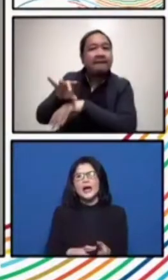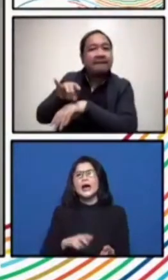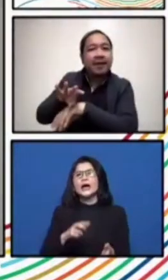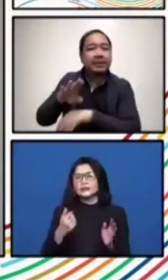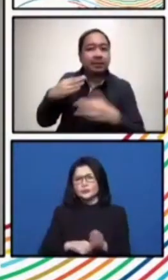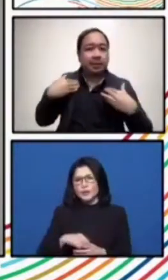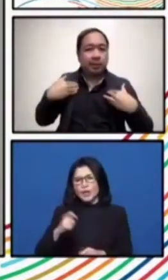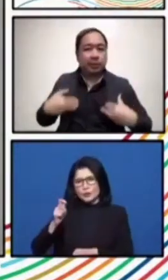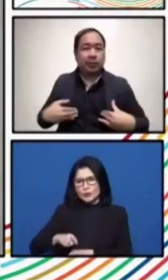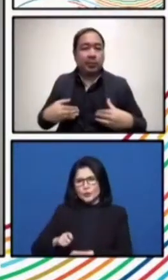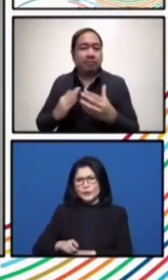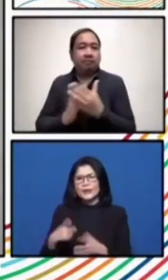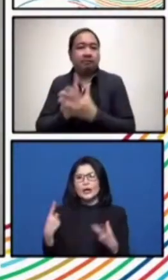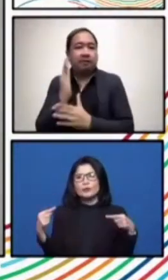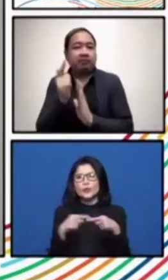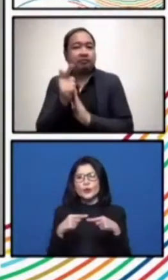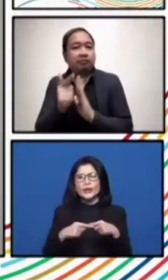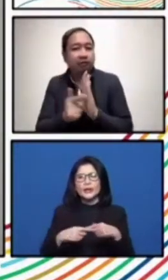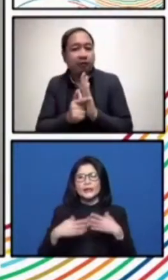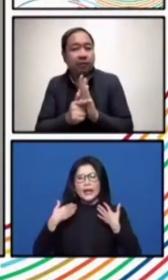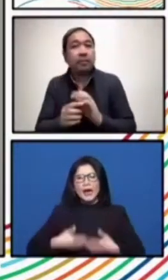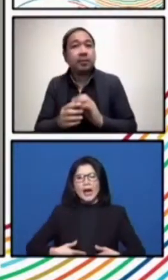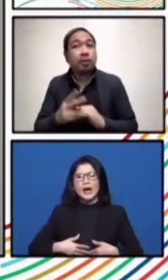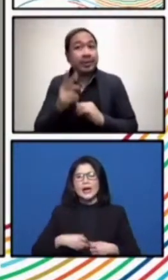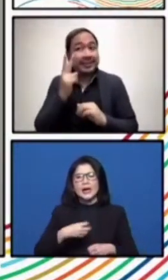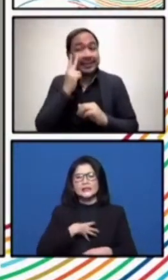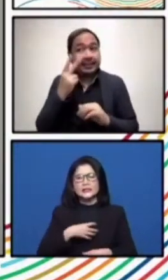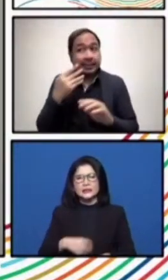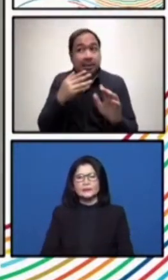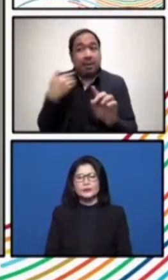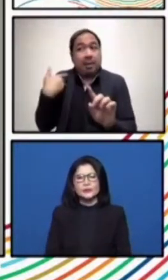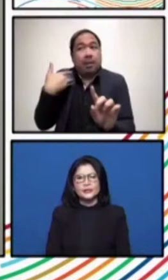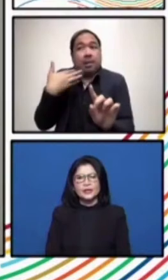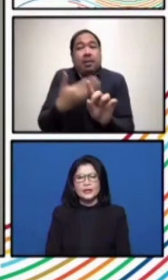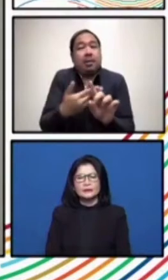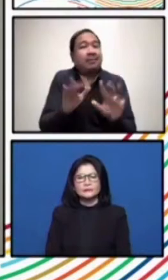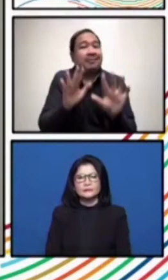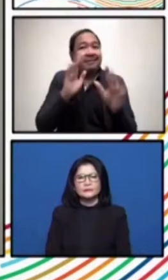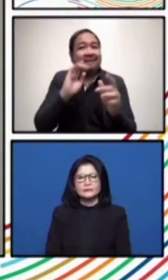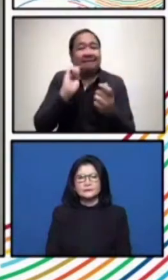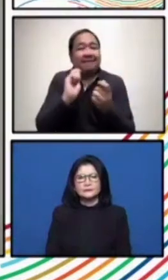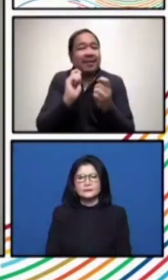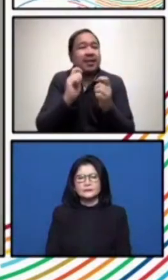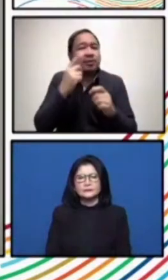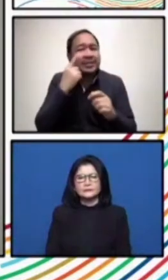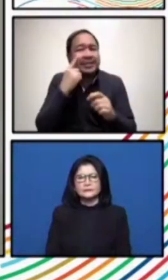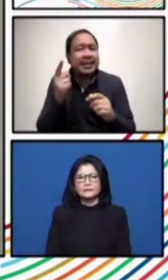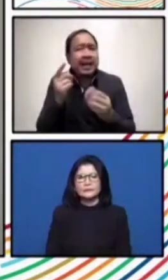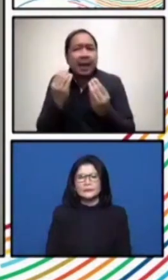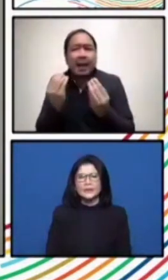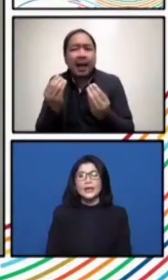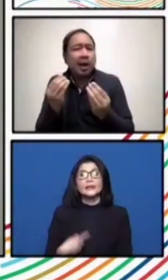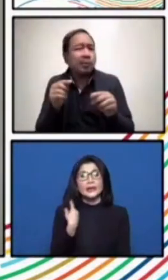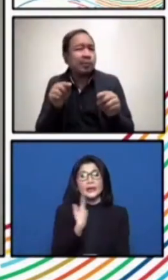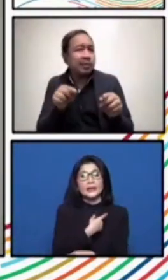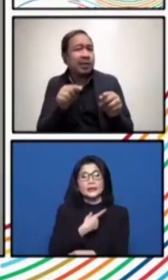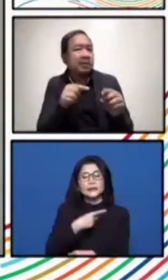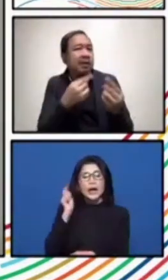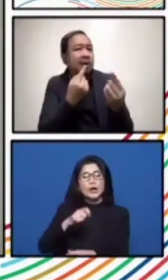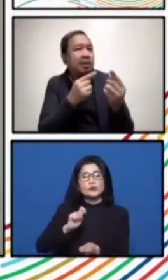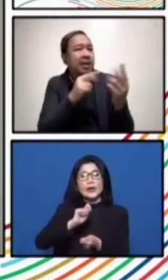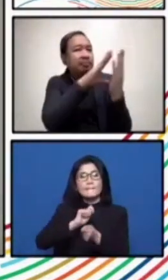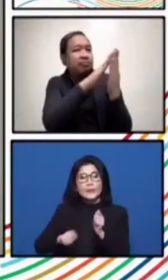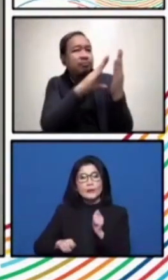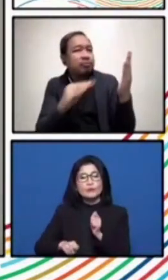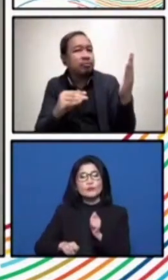and we've noticed a real shift in the decade from passing references to the convention to much more meaningful interpretations and